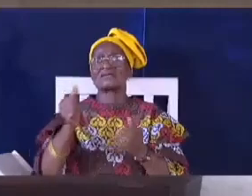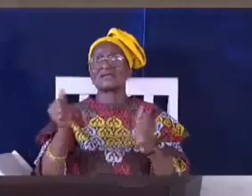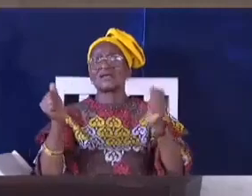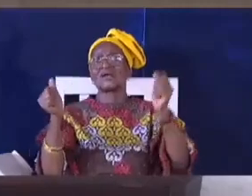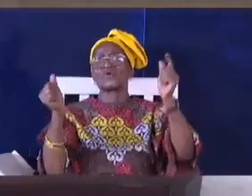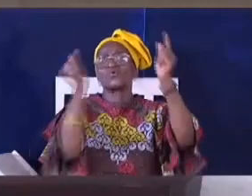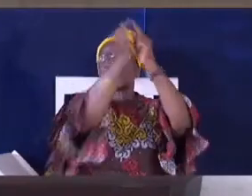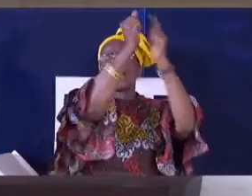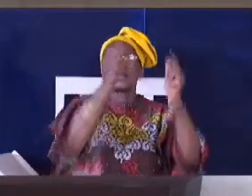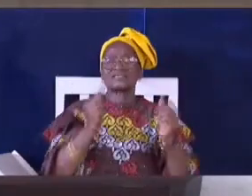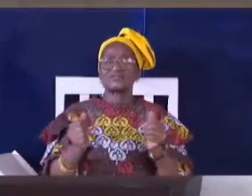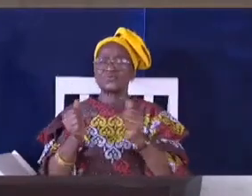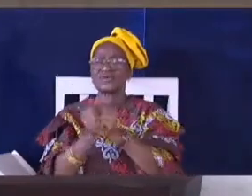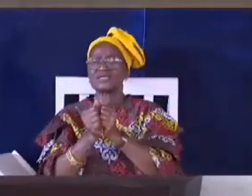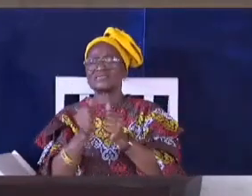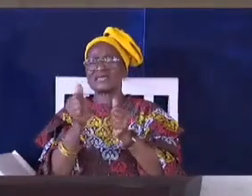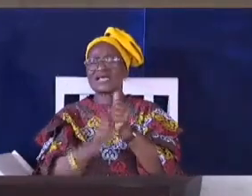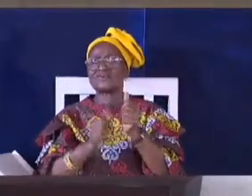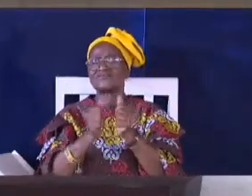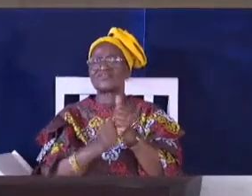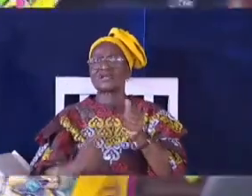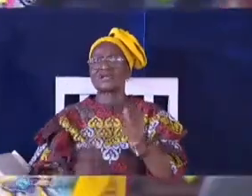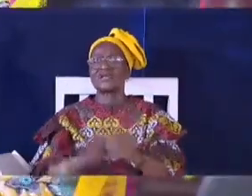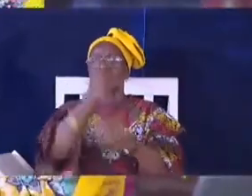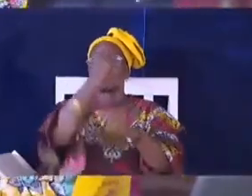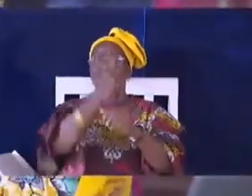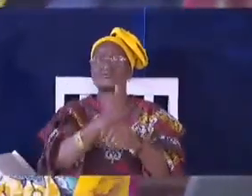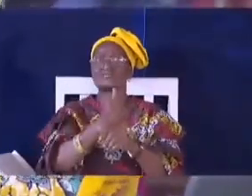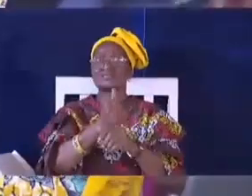Collide with every mountain in their lives.